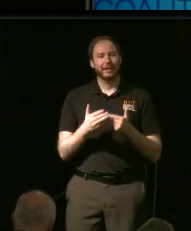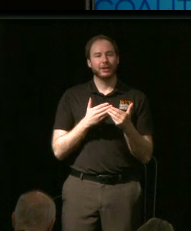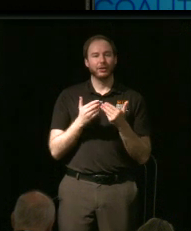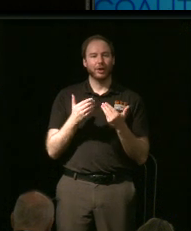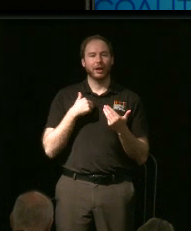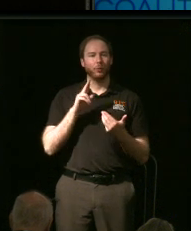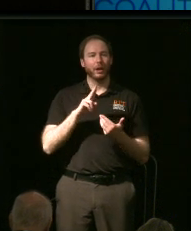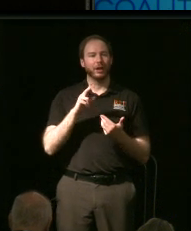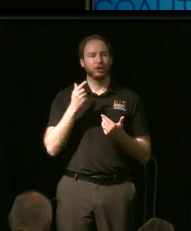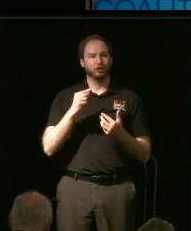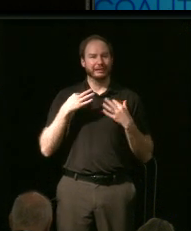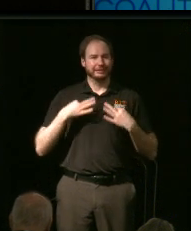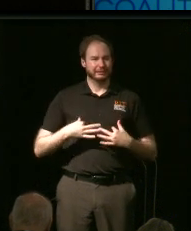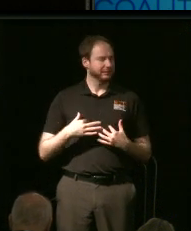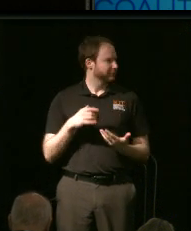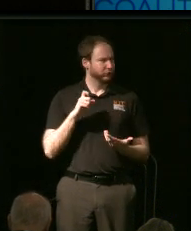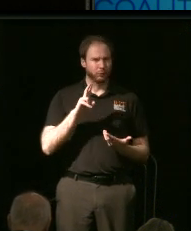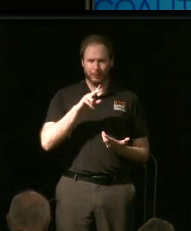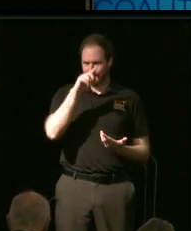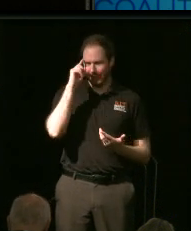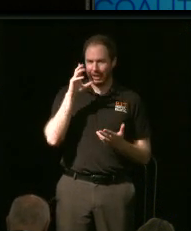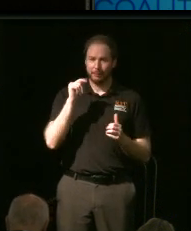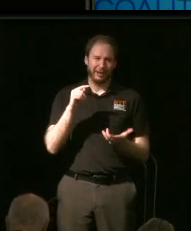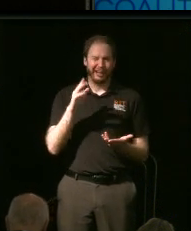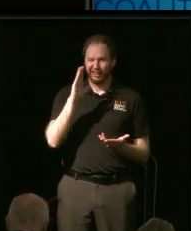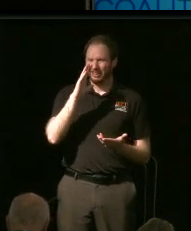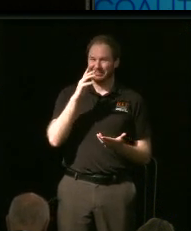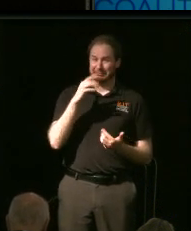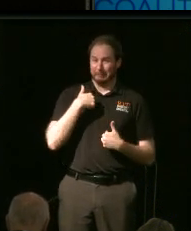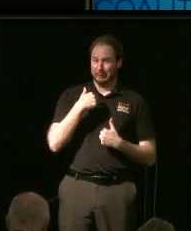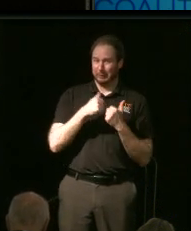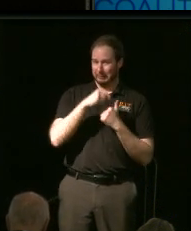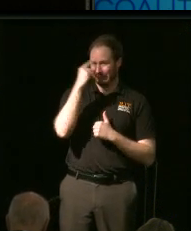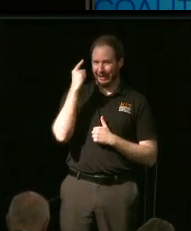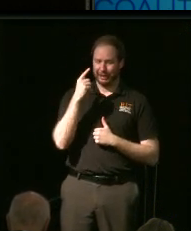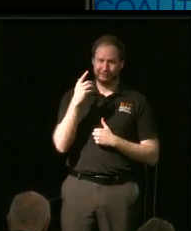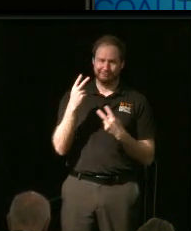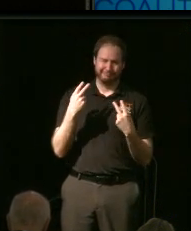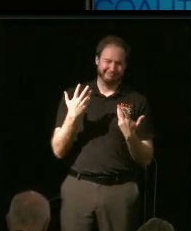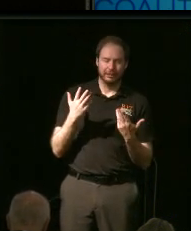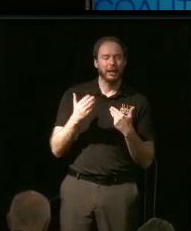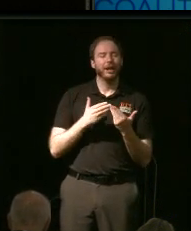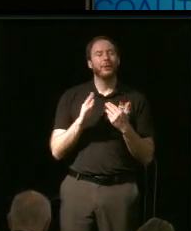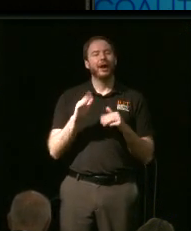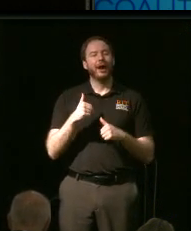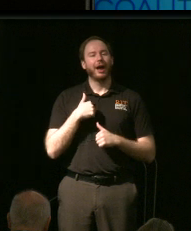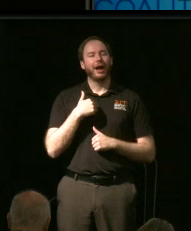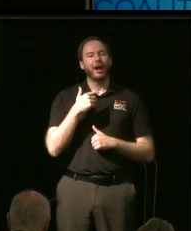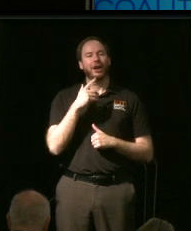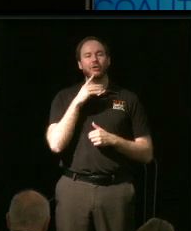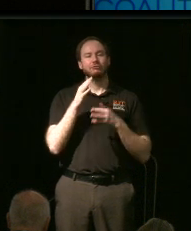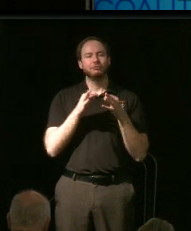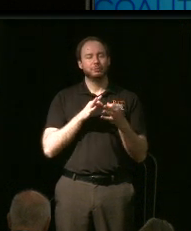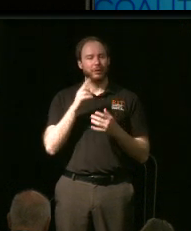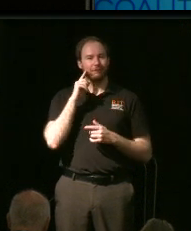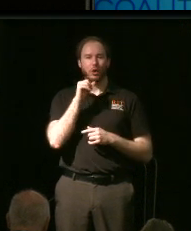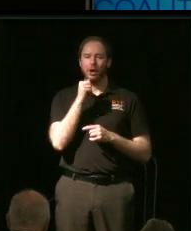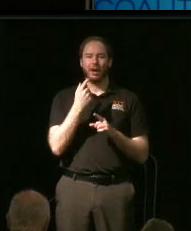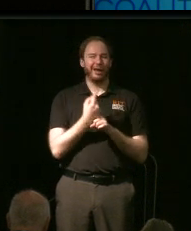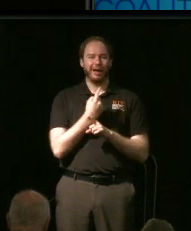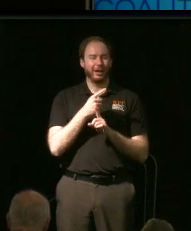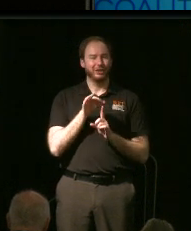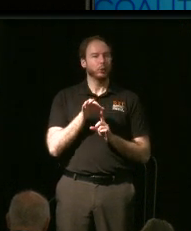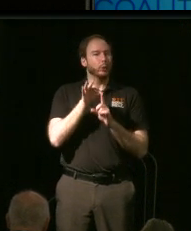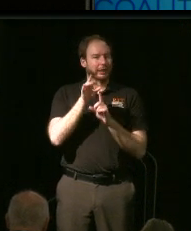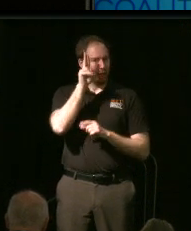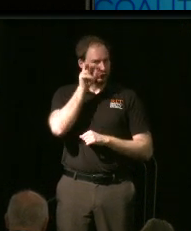wearing green. I probably should have been wearing black, but I look really bad in black. So I'm going to talk a little bit about atypical Usher syndrome and whether